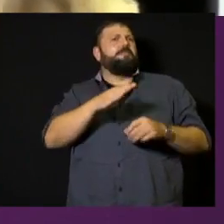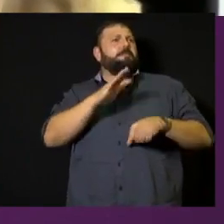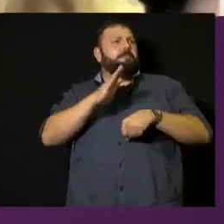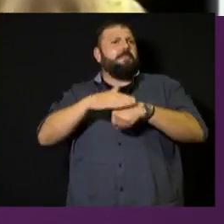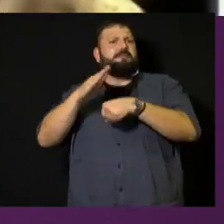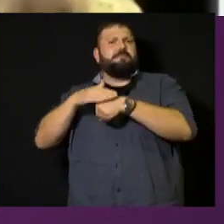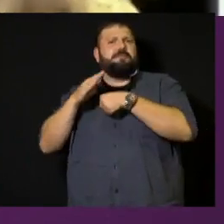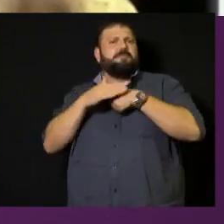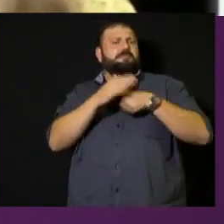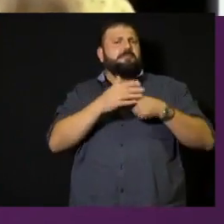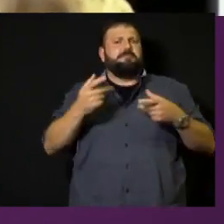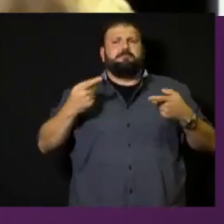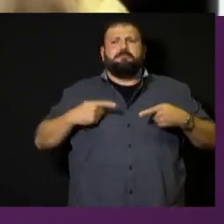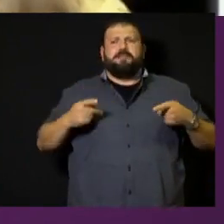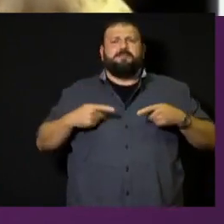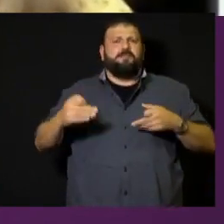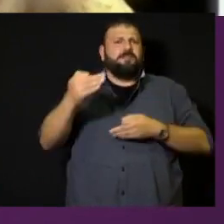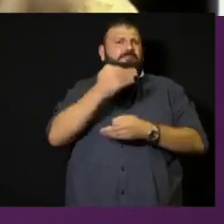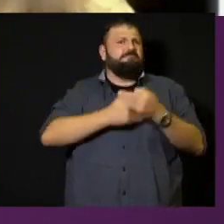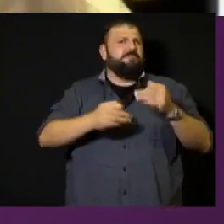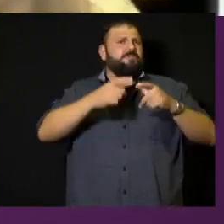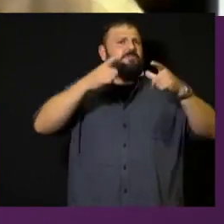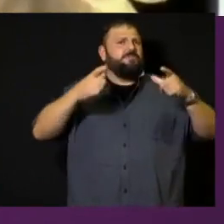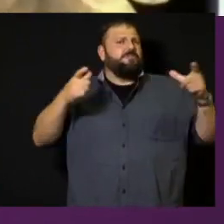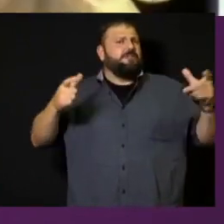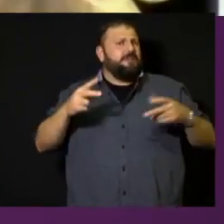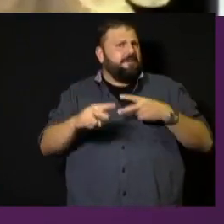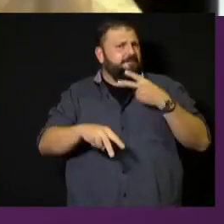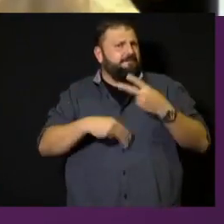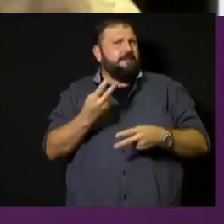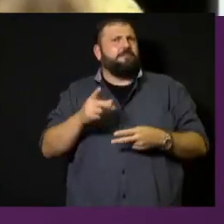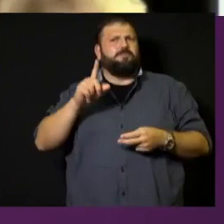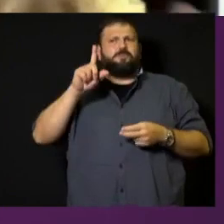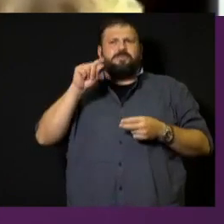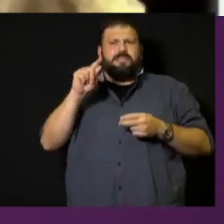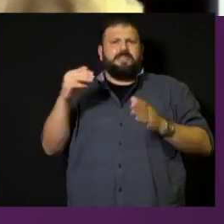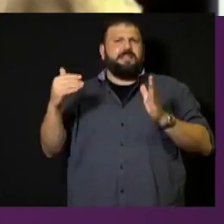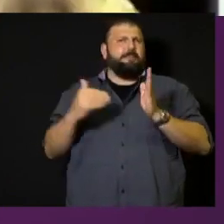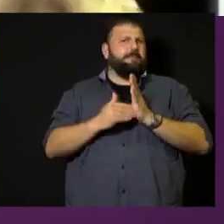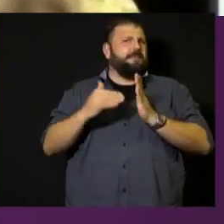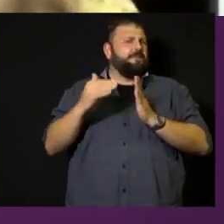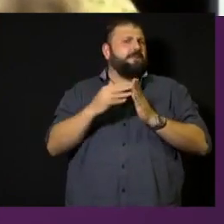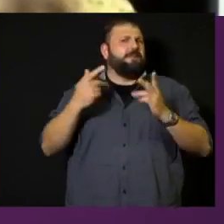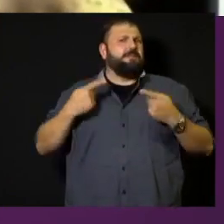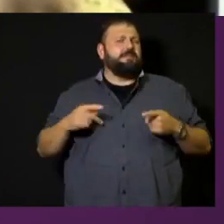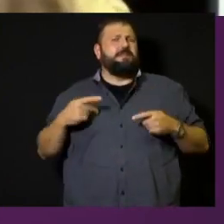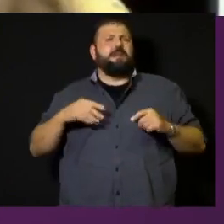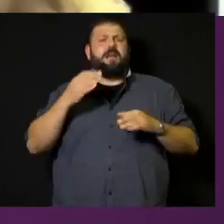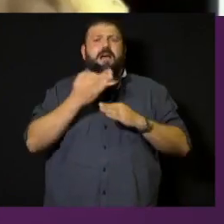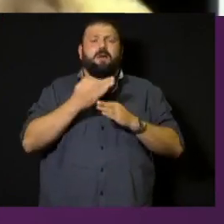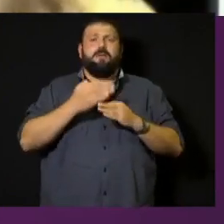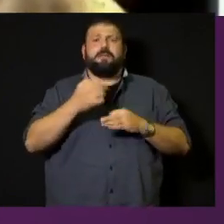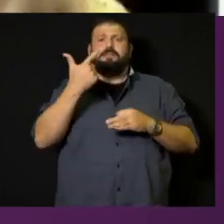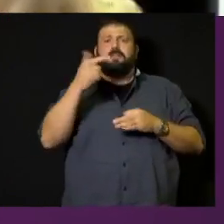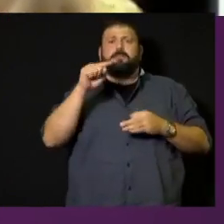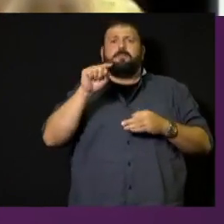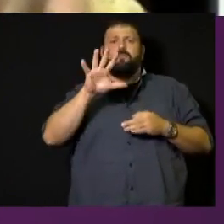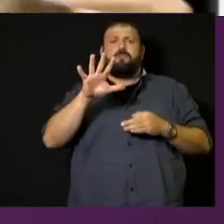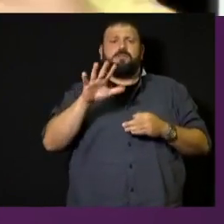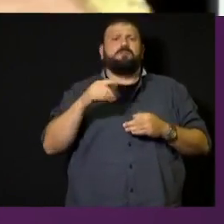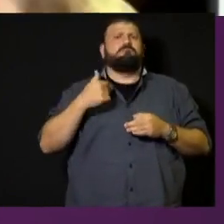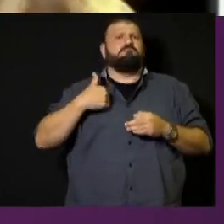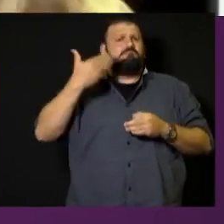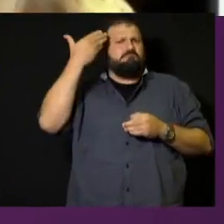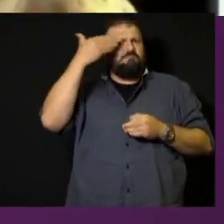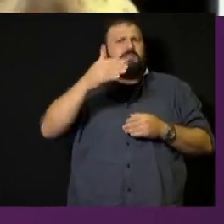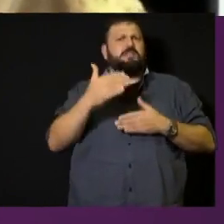reach millions of people. I remember Jorge says 70 million people,